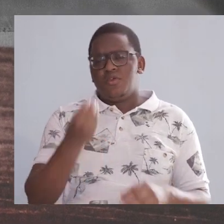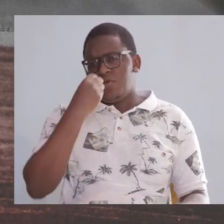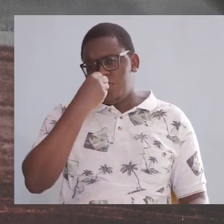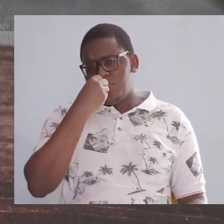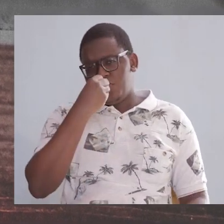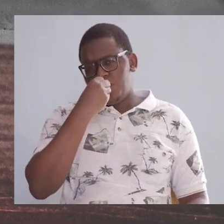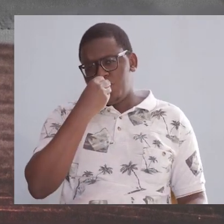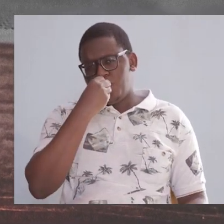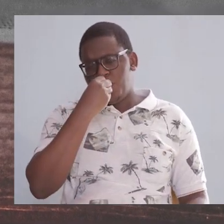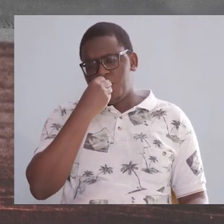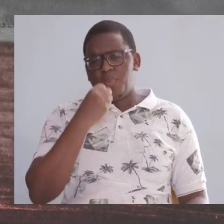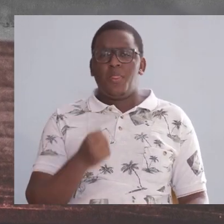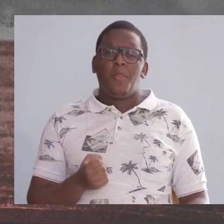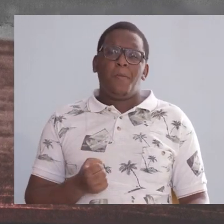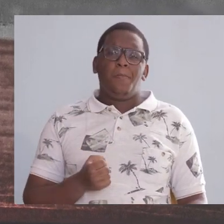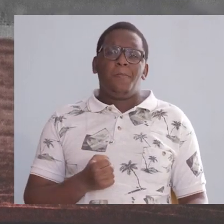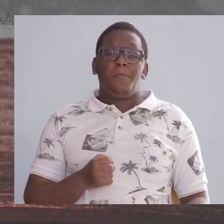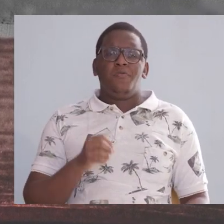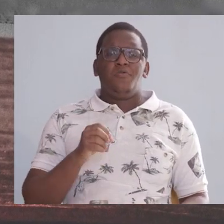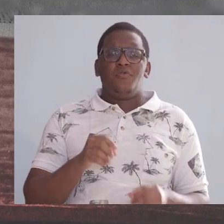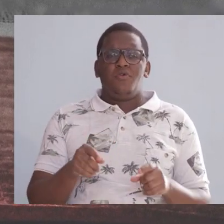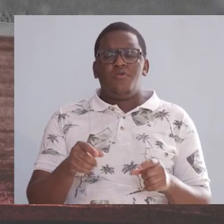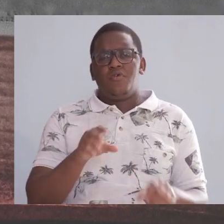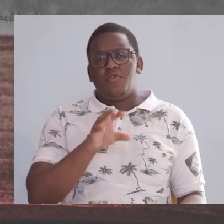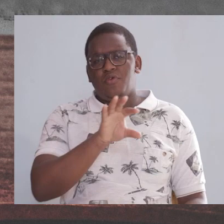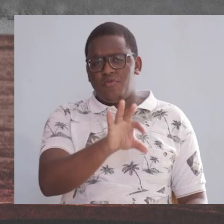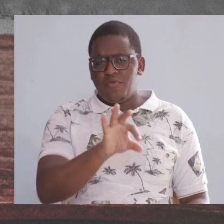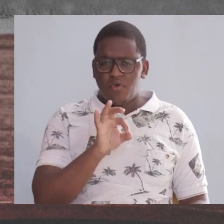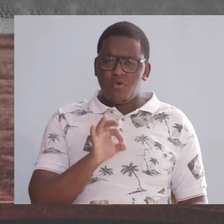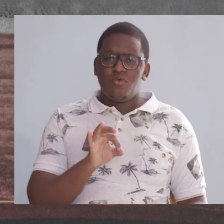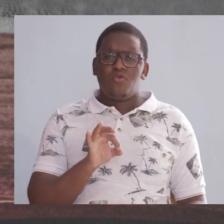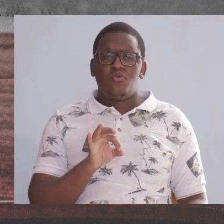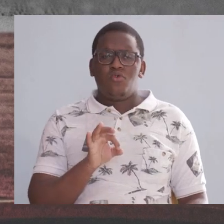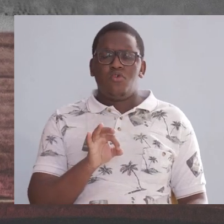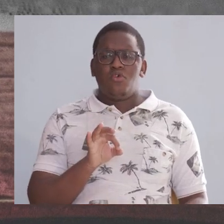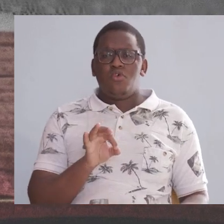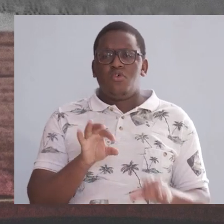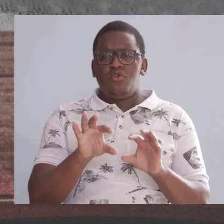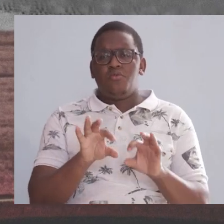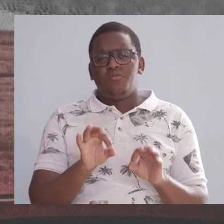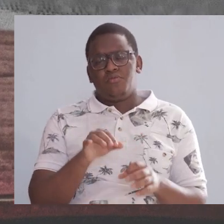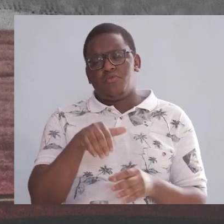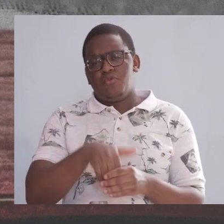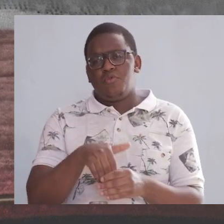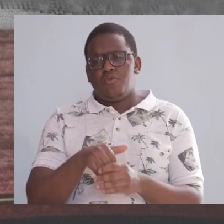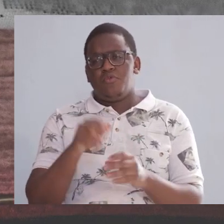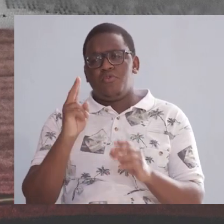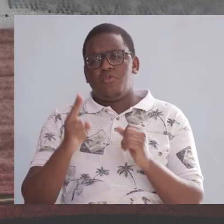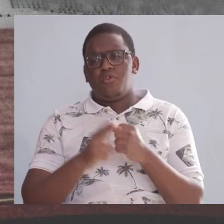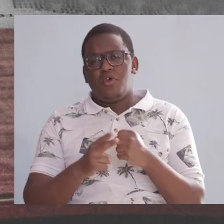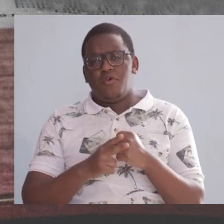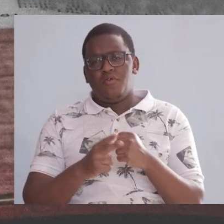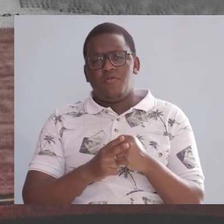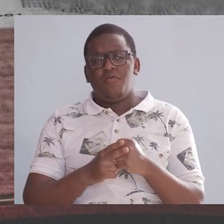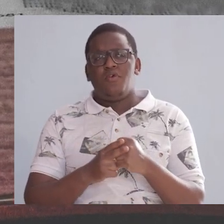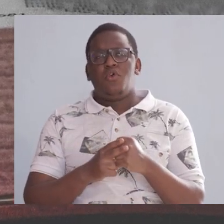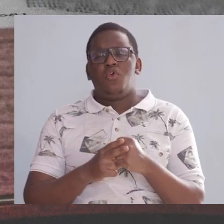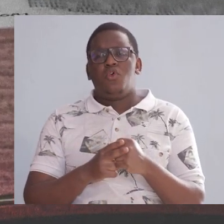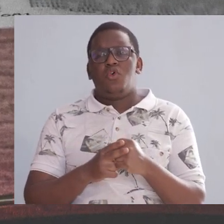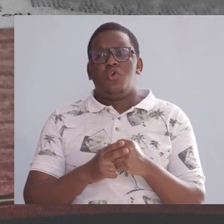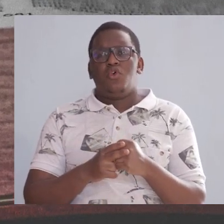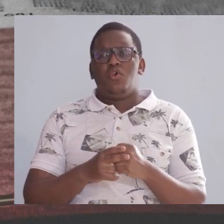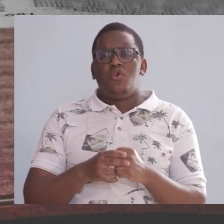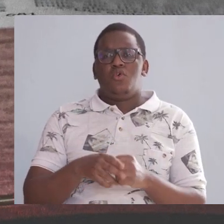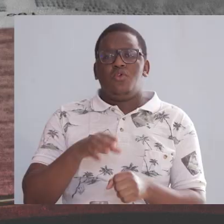Yet, when he is found, he must restore sevenfold. He may have to give up all the